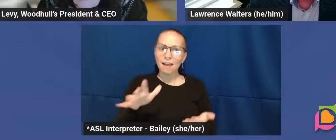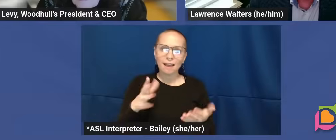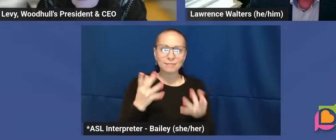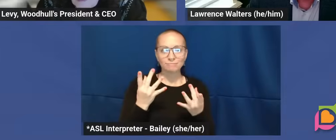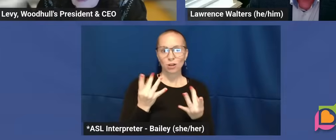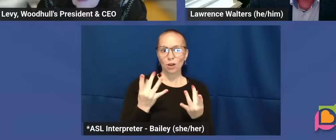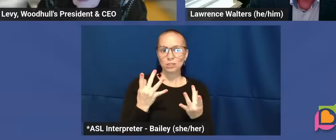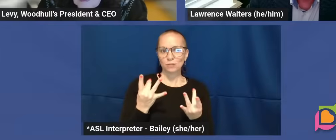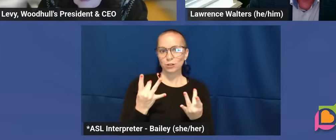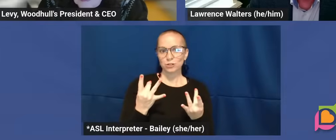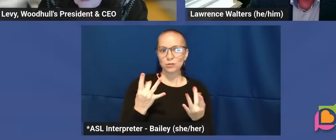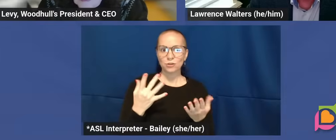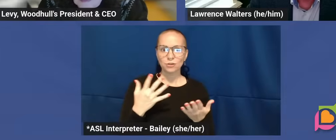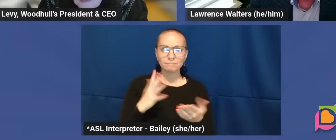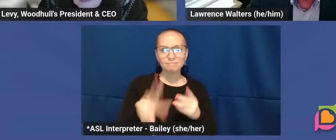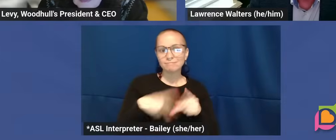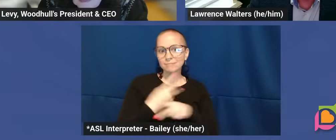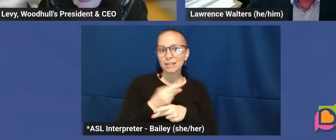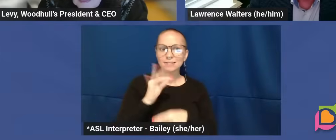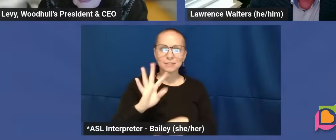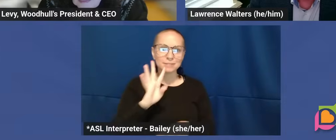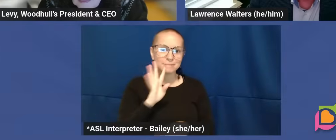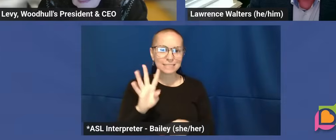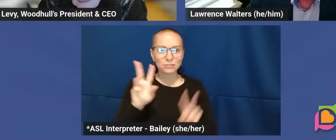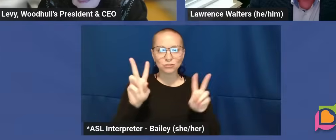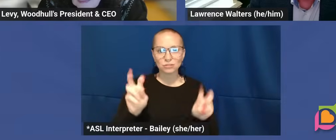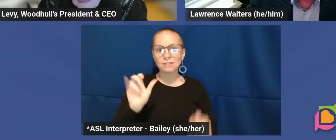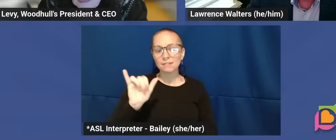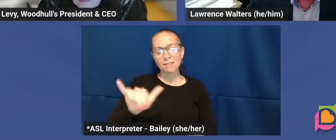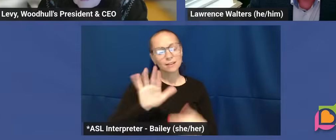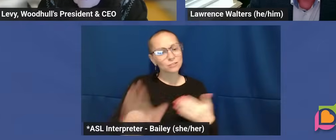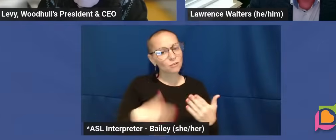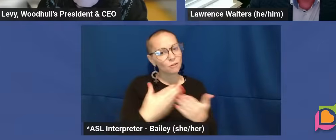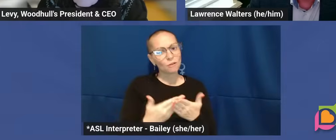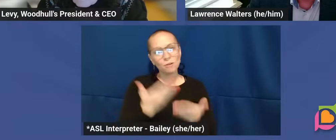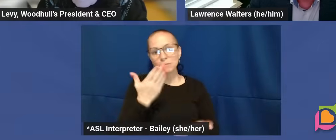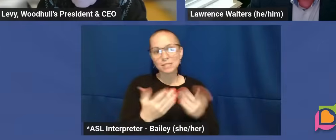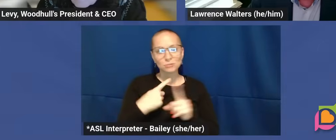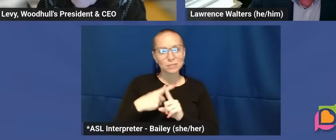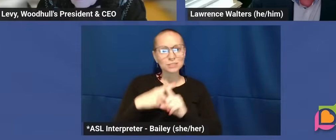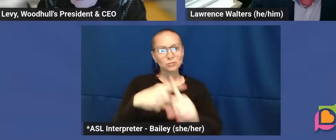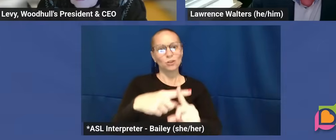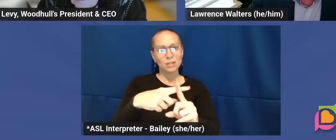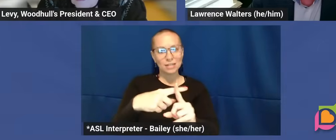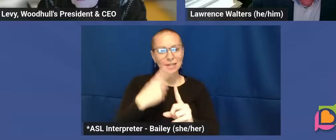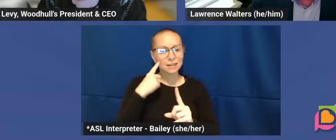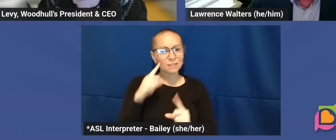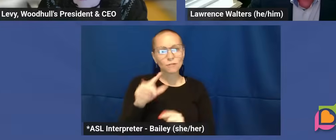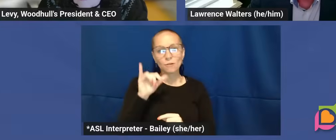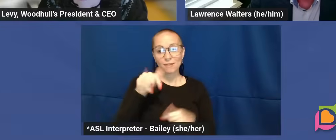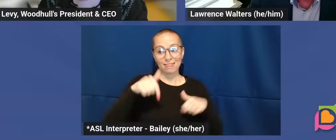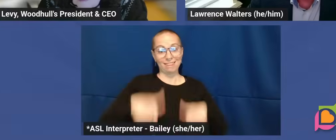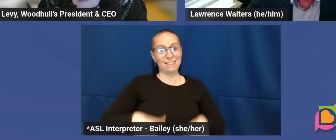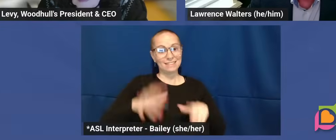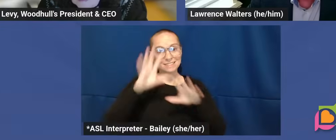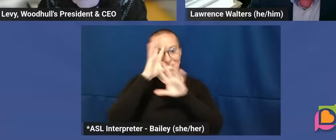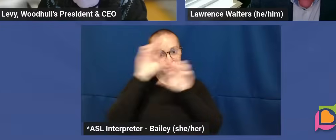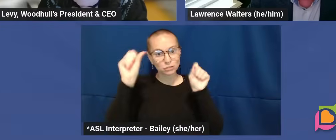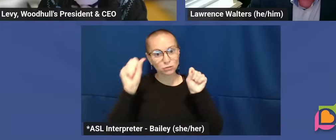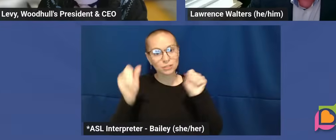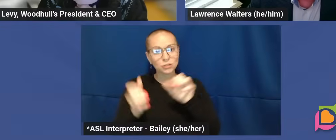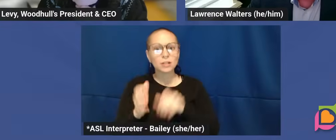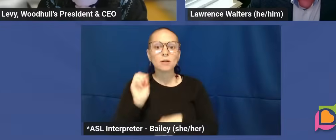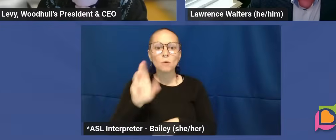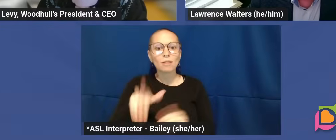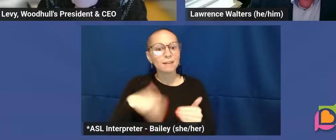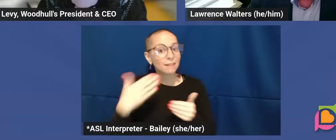controversial types of speech are all potentially to be targeted by this administration or the next administration.